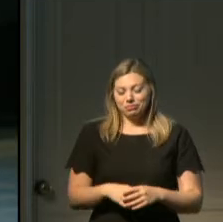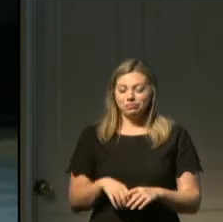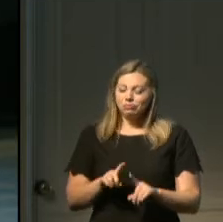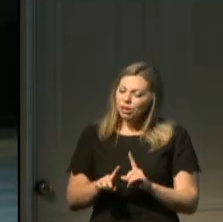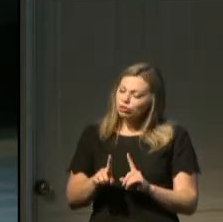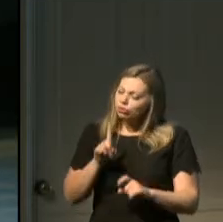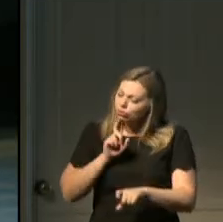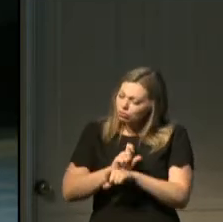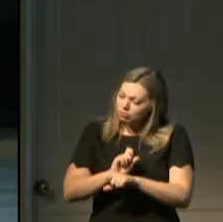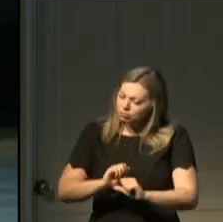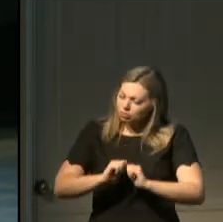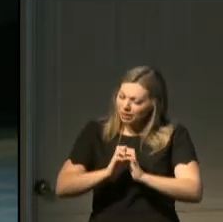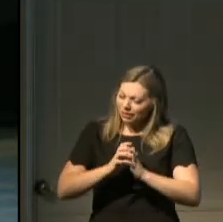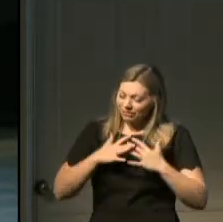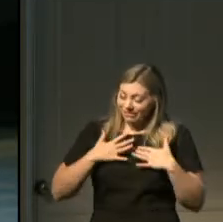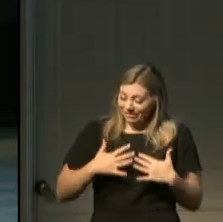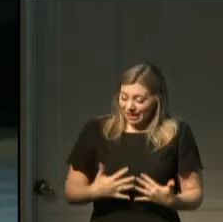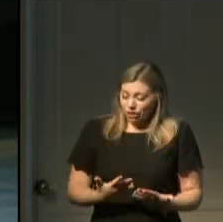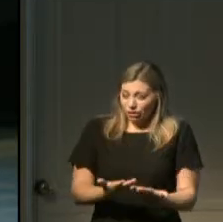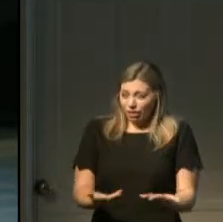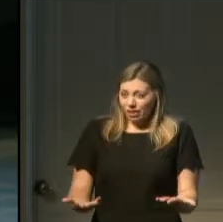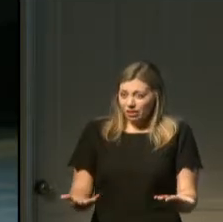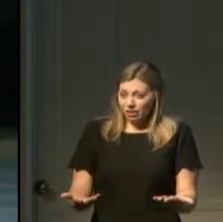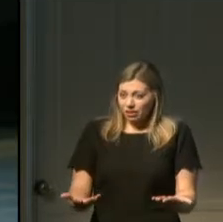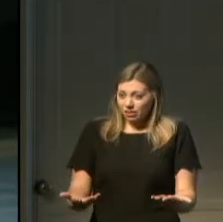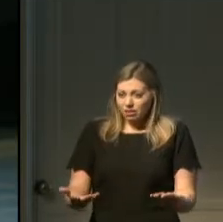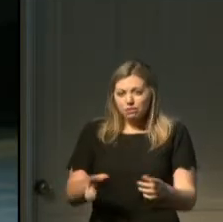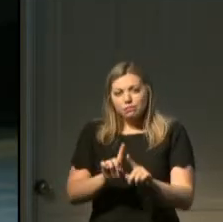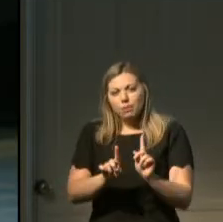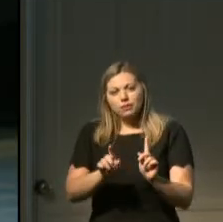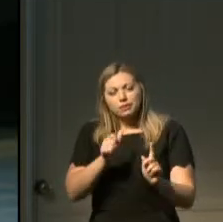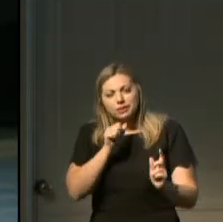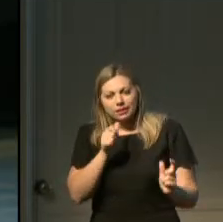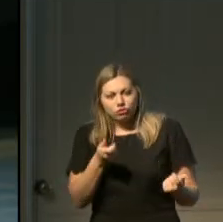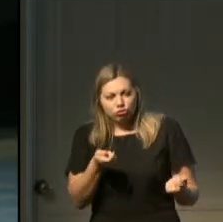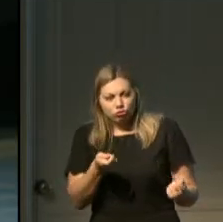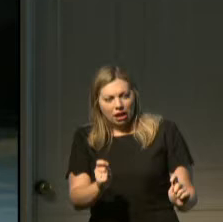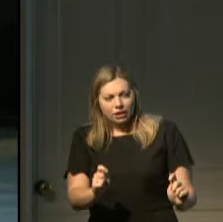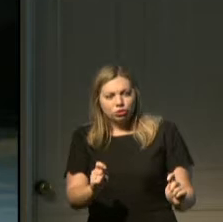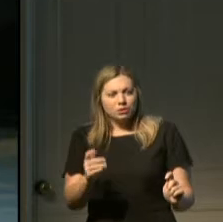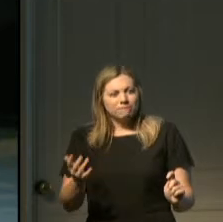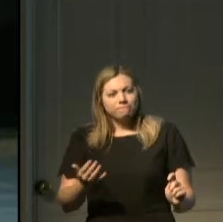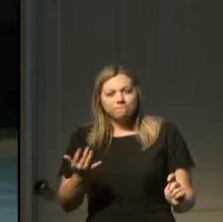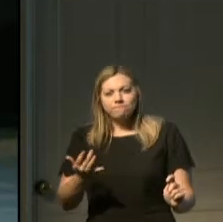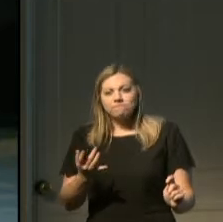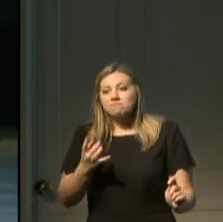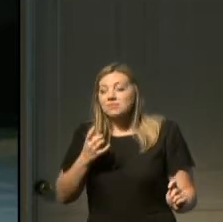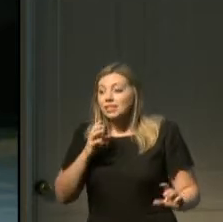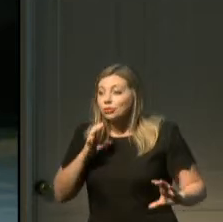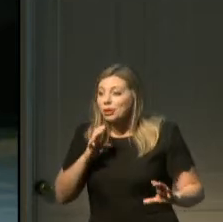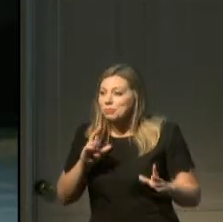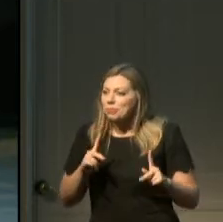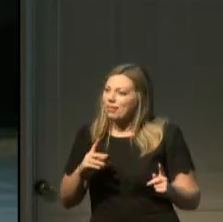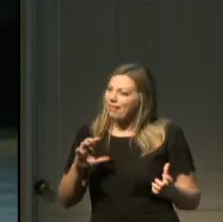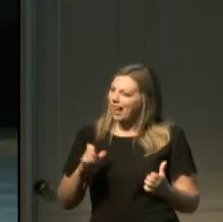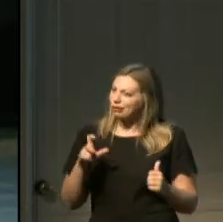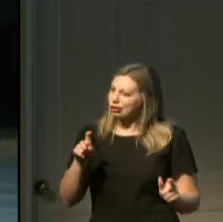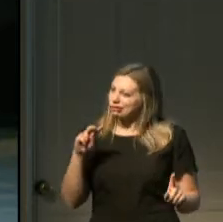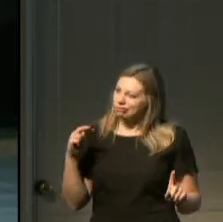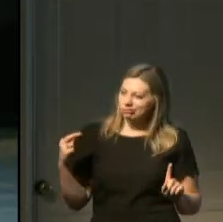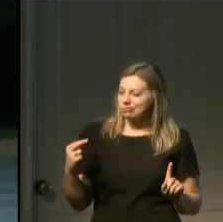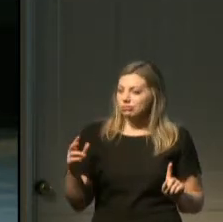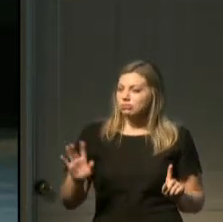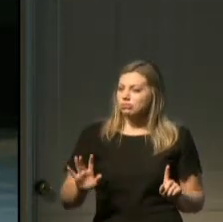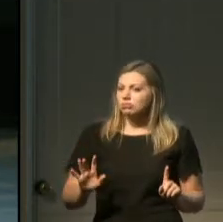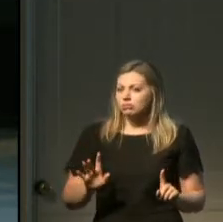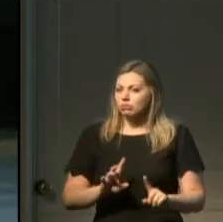building physical things and not really trying to tell people how to think about them, rather